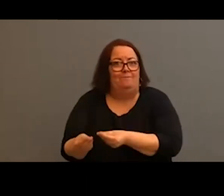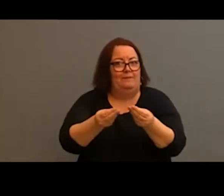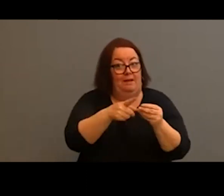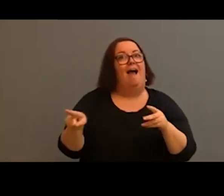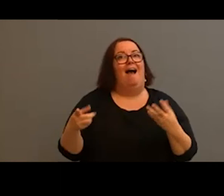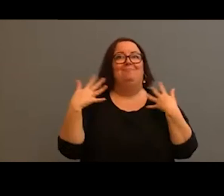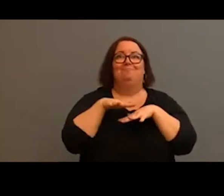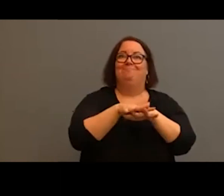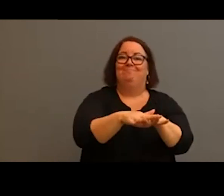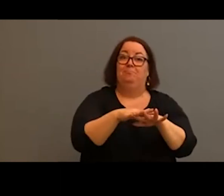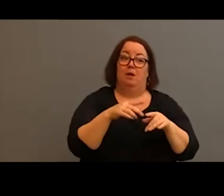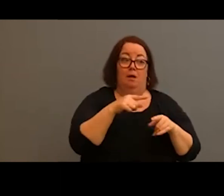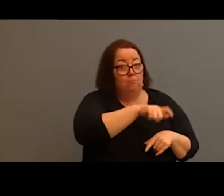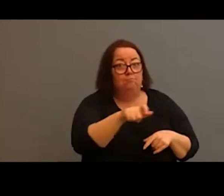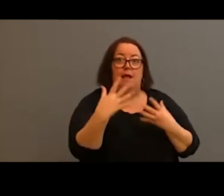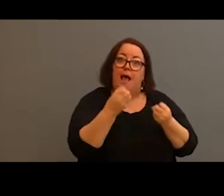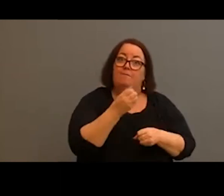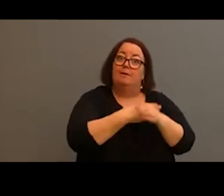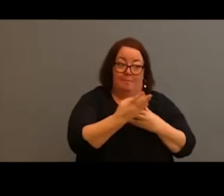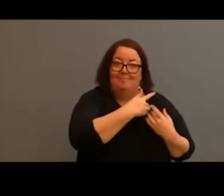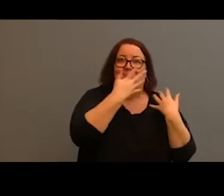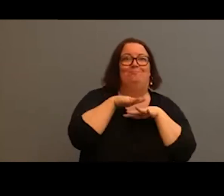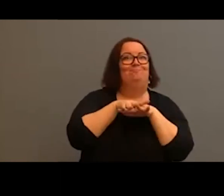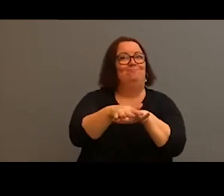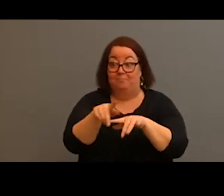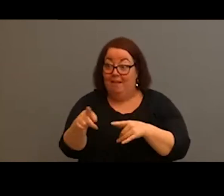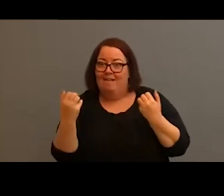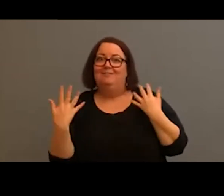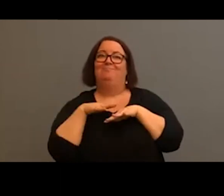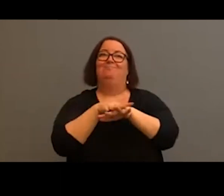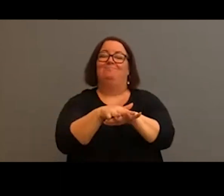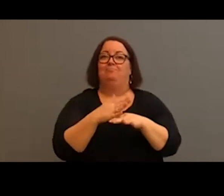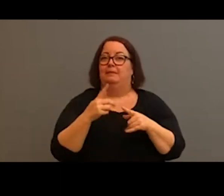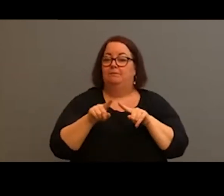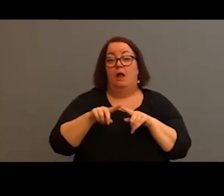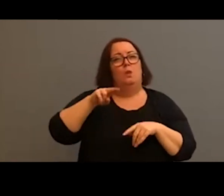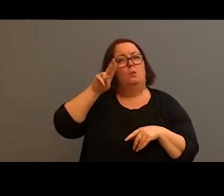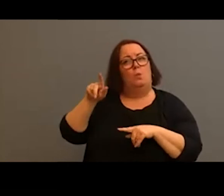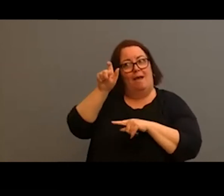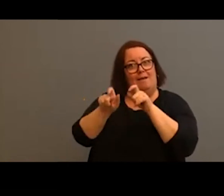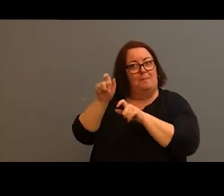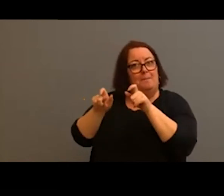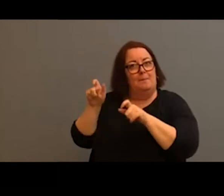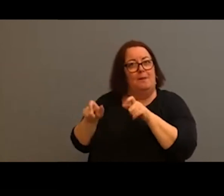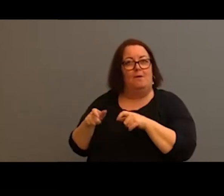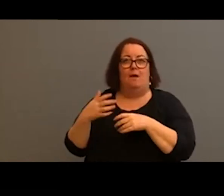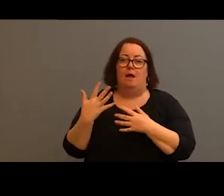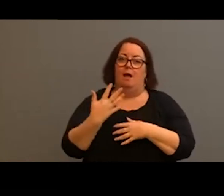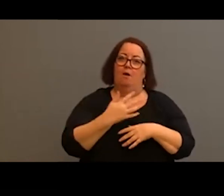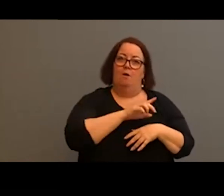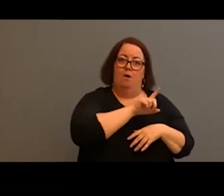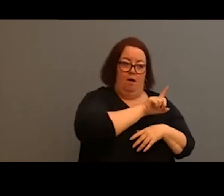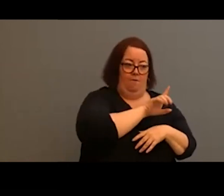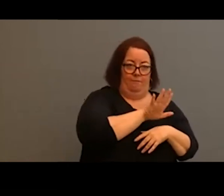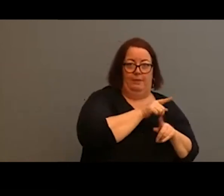Norway, about 18% of people between the age 15 and 66 state that they have